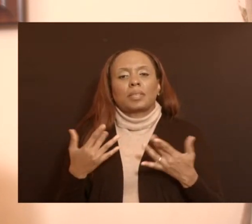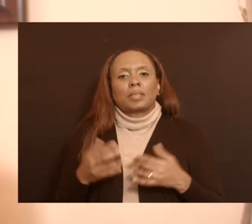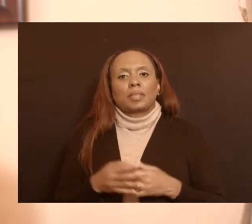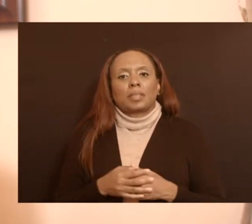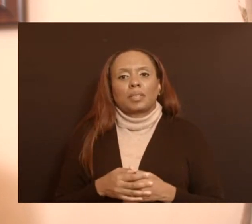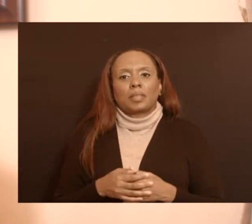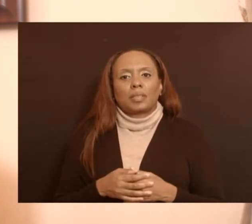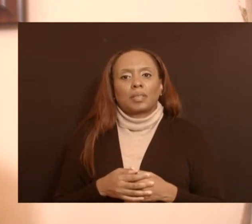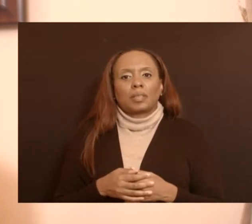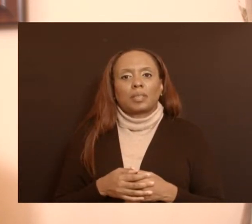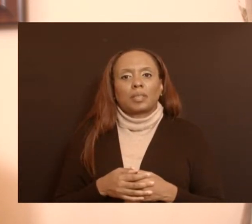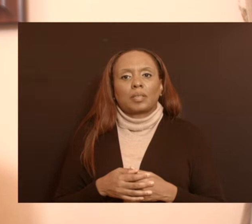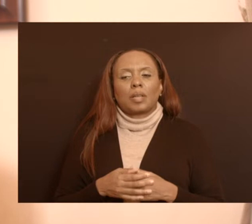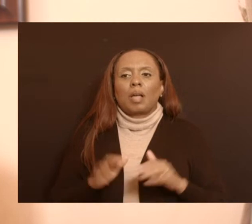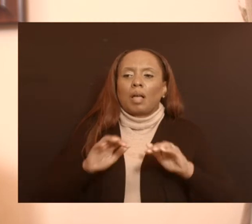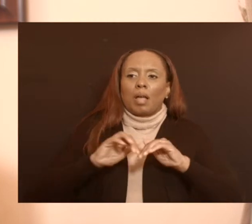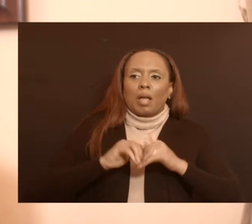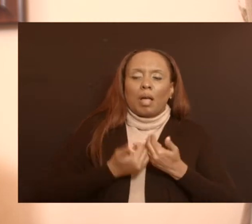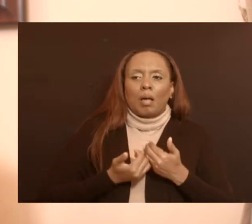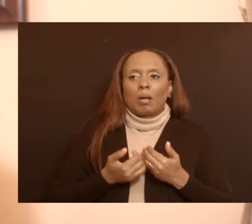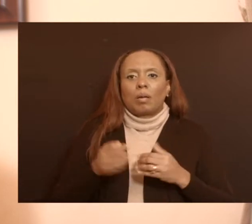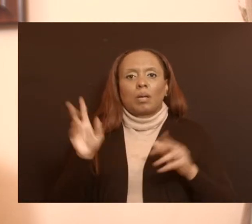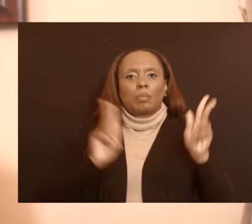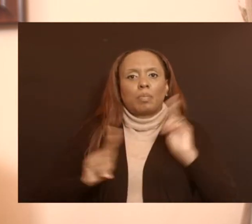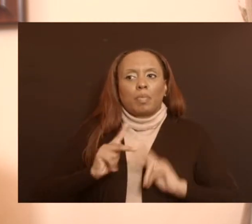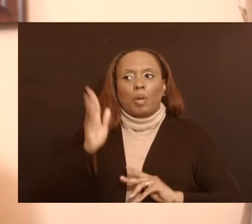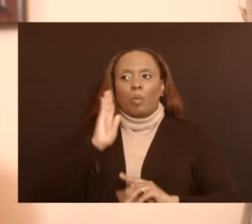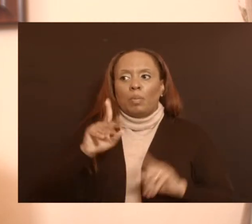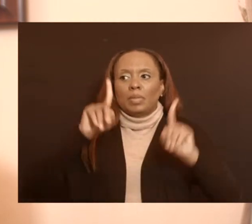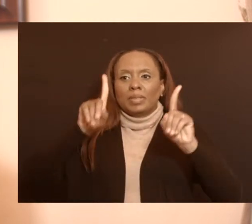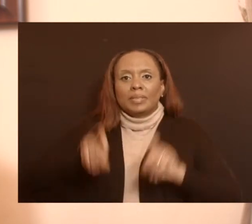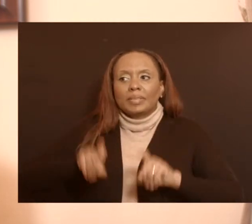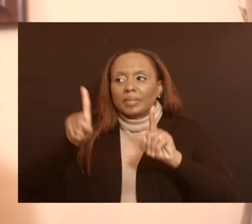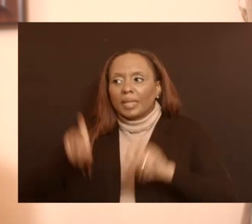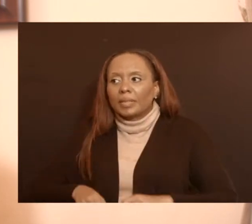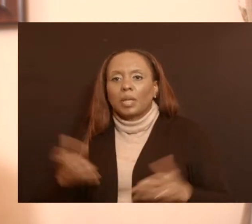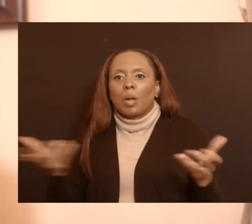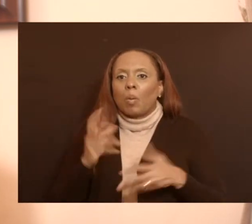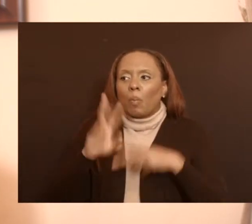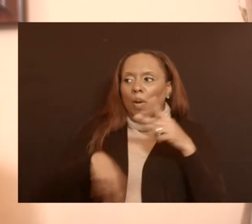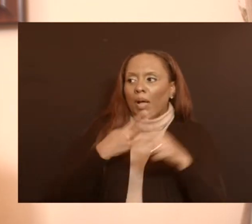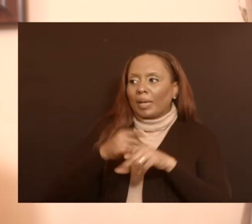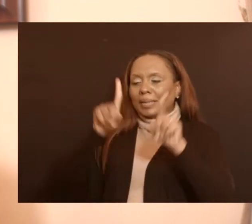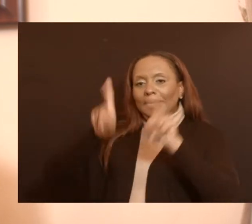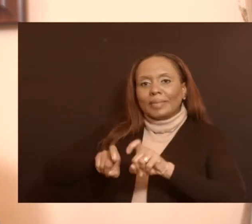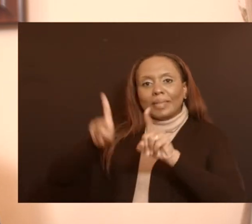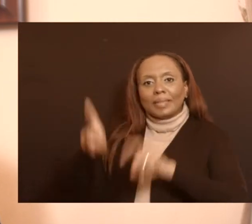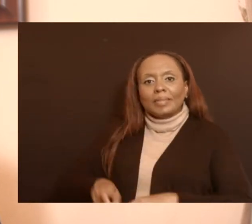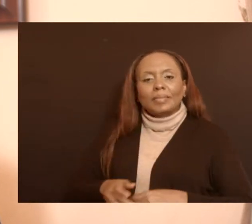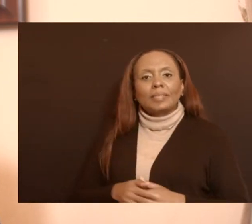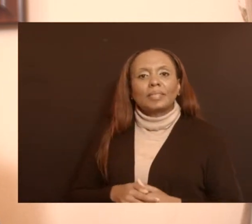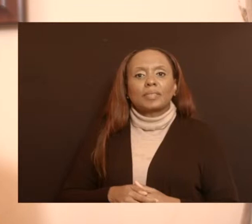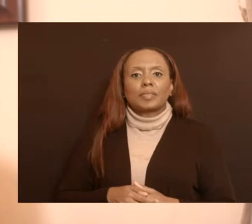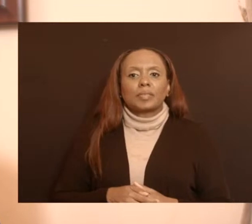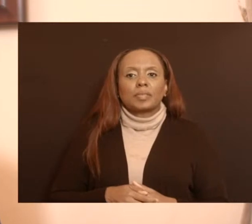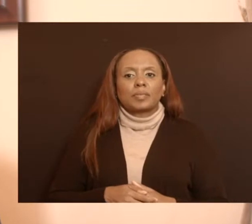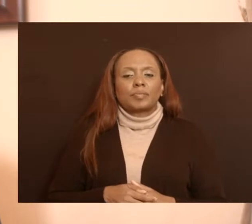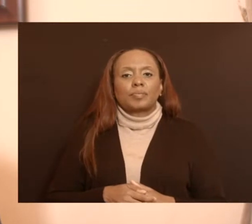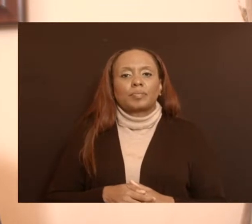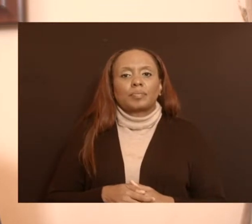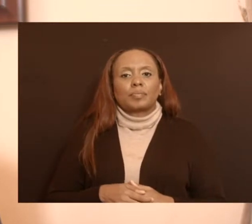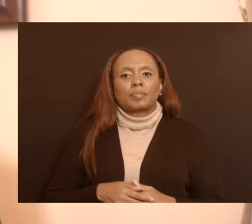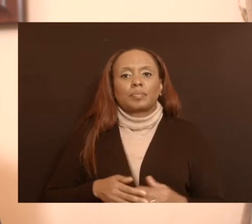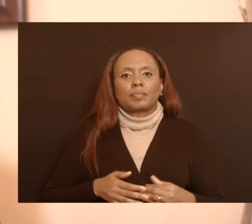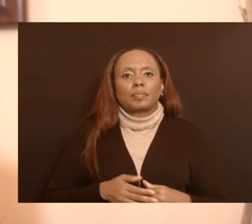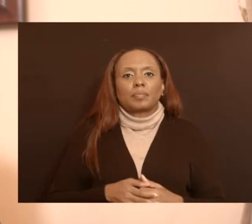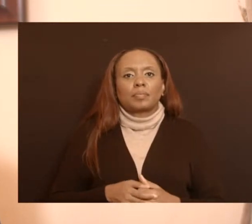the vaccinations? How are we going to get persons tested? What tests are we going to use? What are those sort of things,